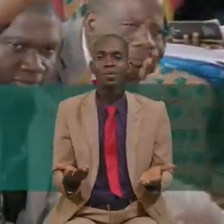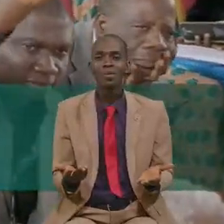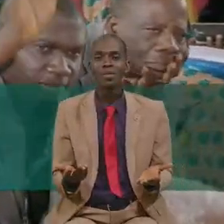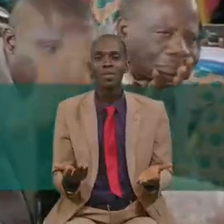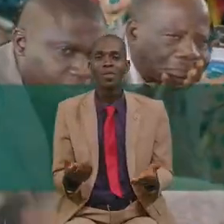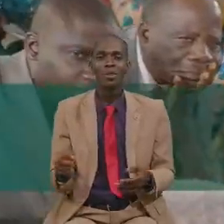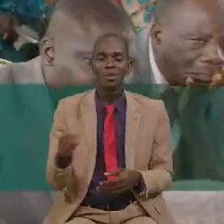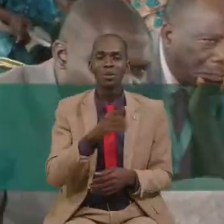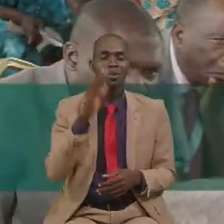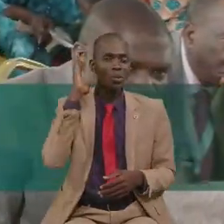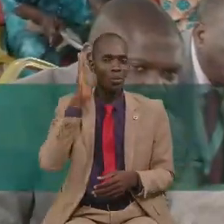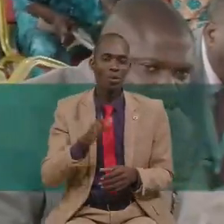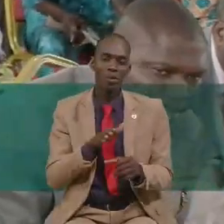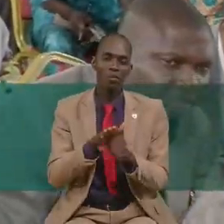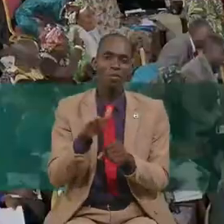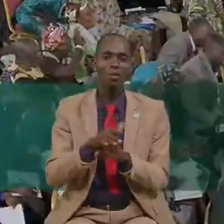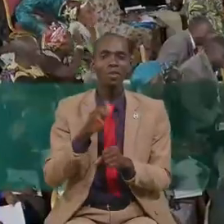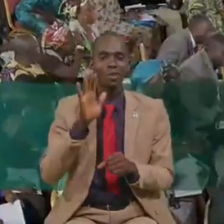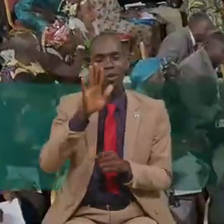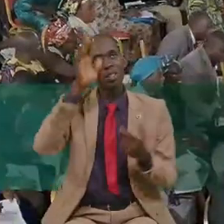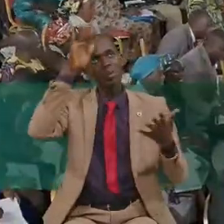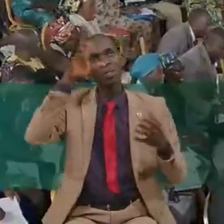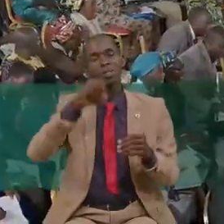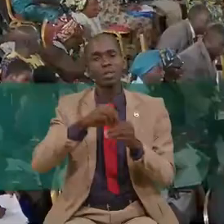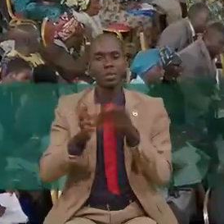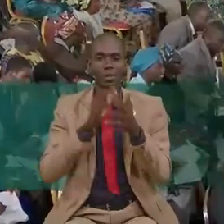will fulfill expectation.